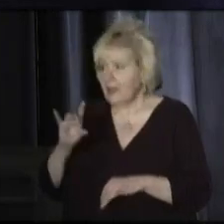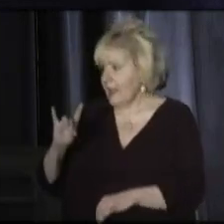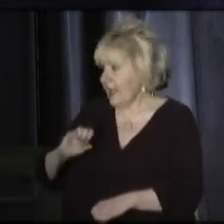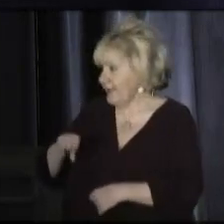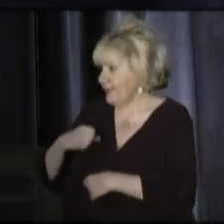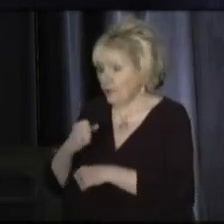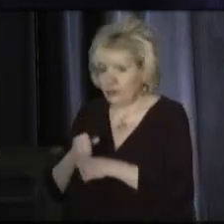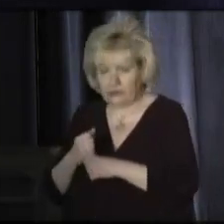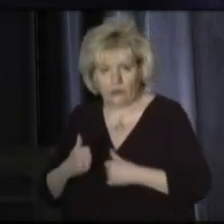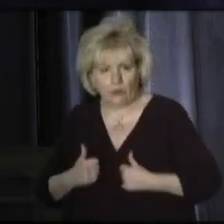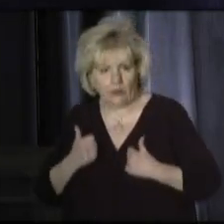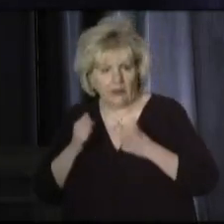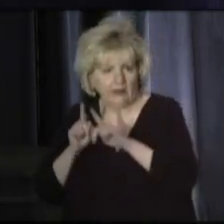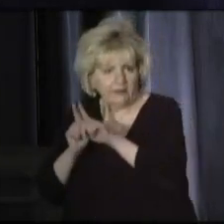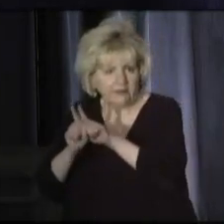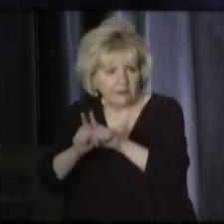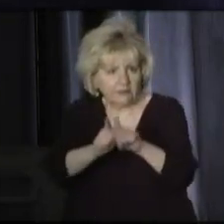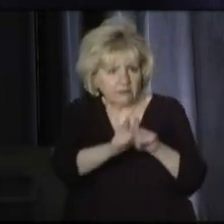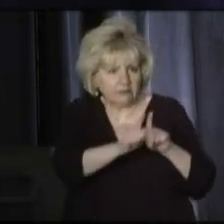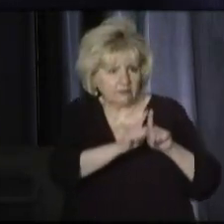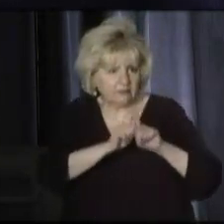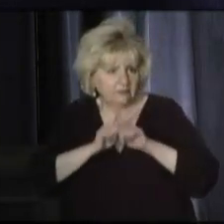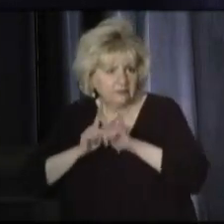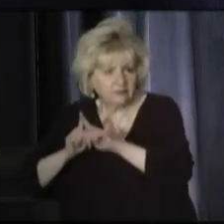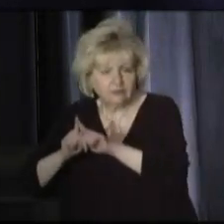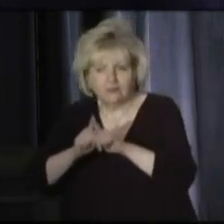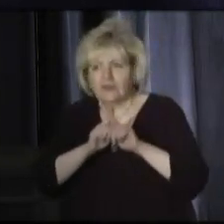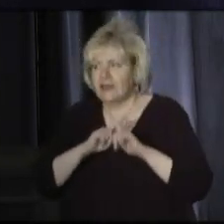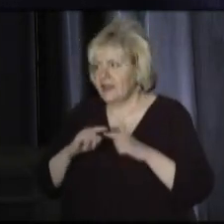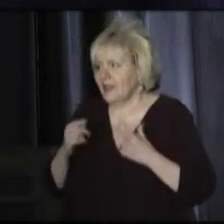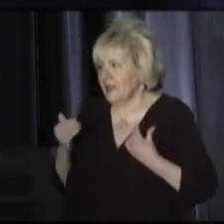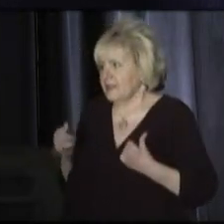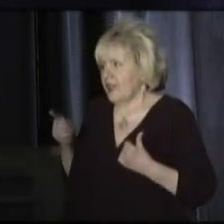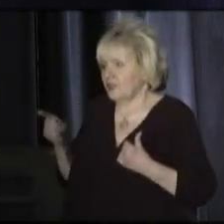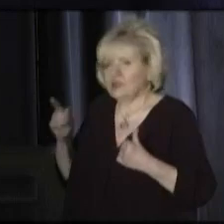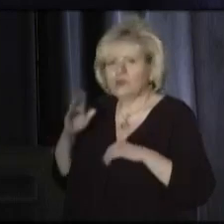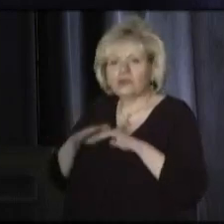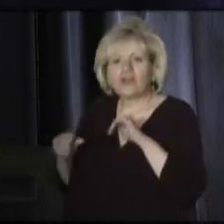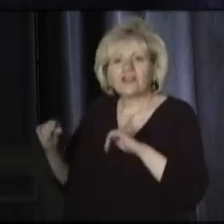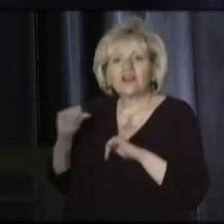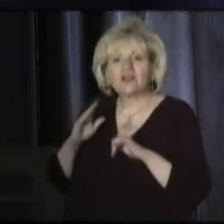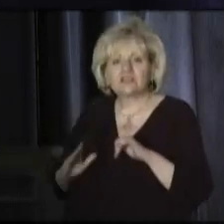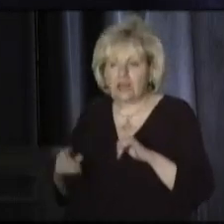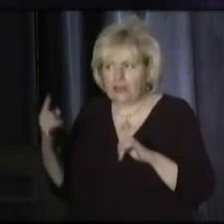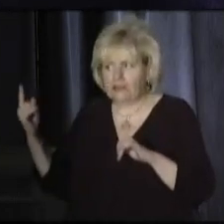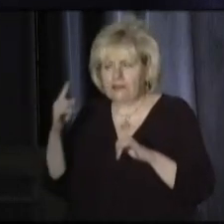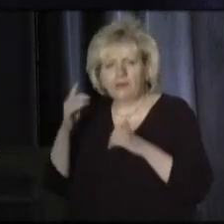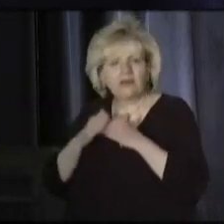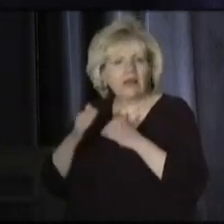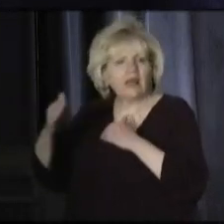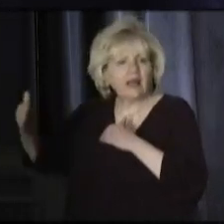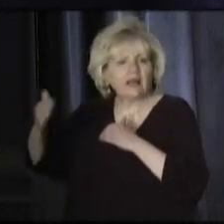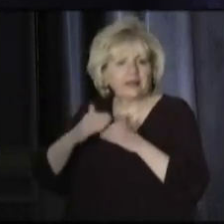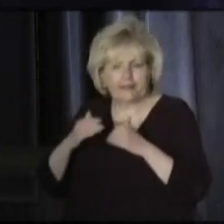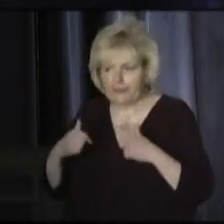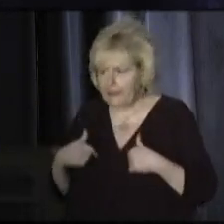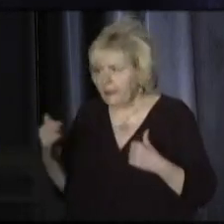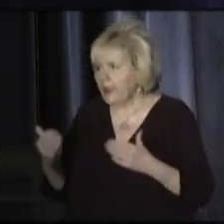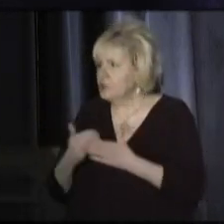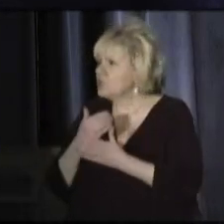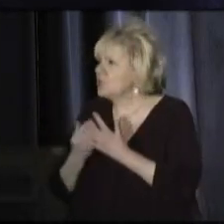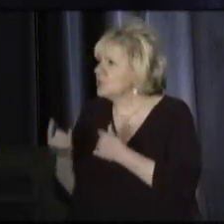Of course, I knew it was coming. Lindsay had been reaching out to me for years. "I promised to respect your time and boundaries," she'd